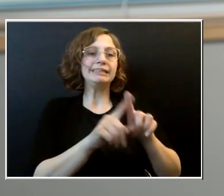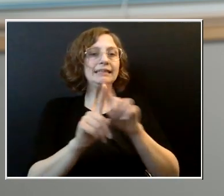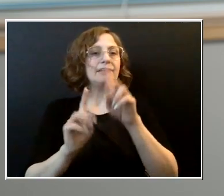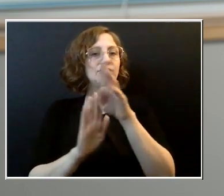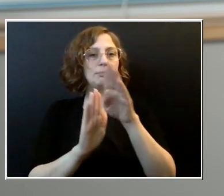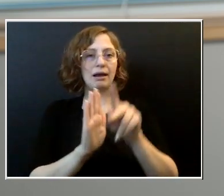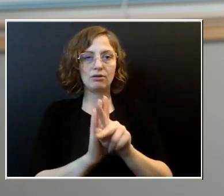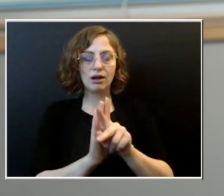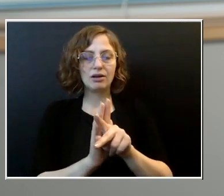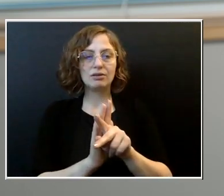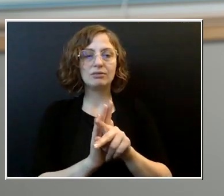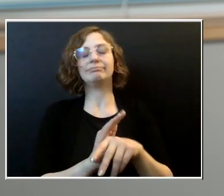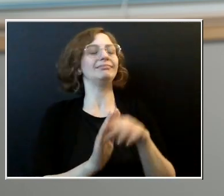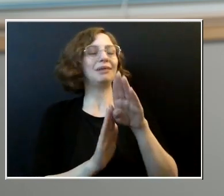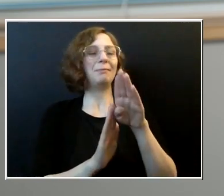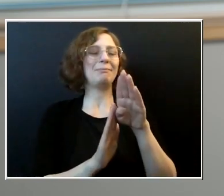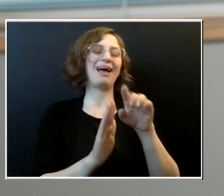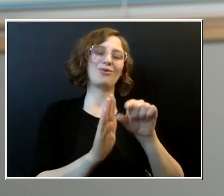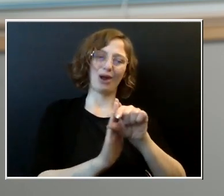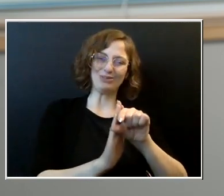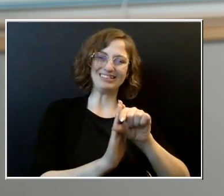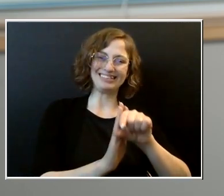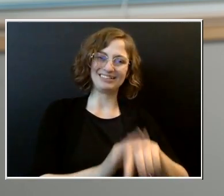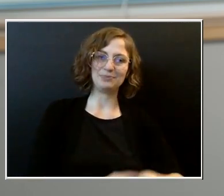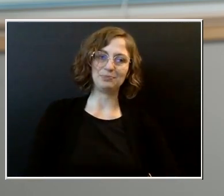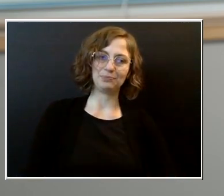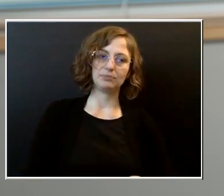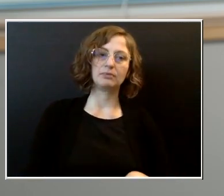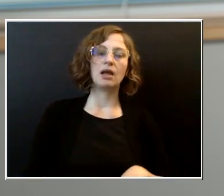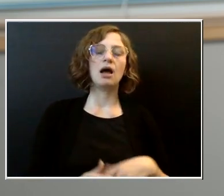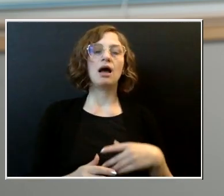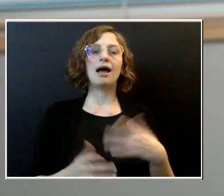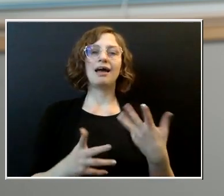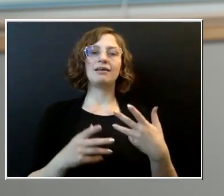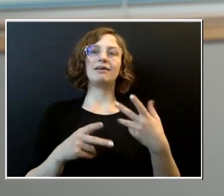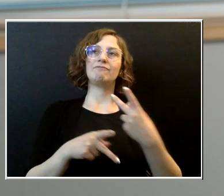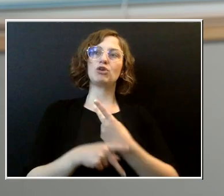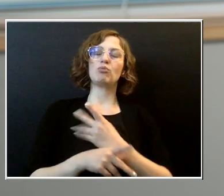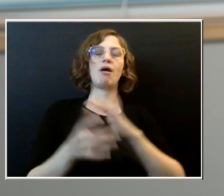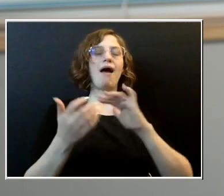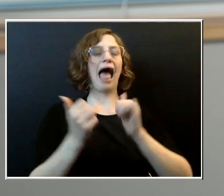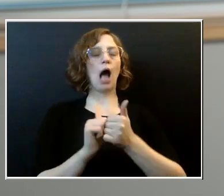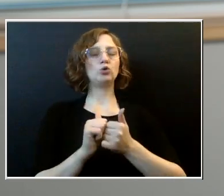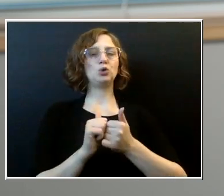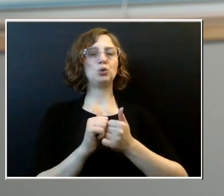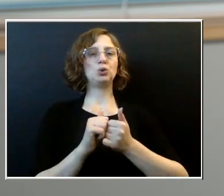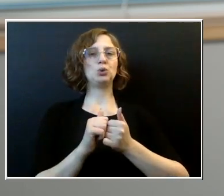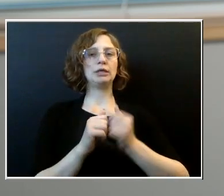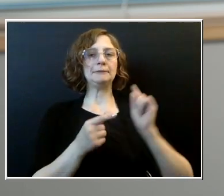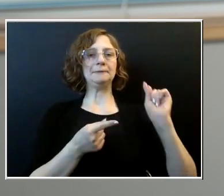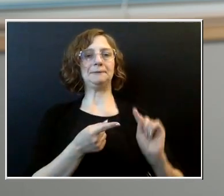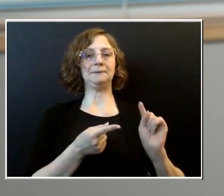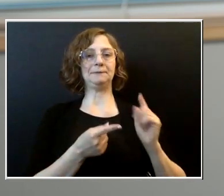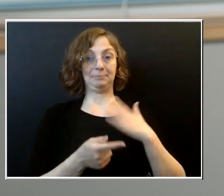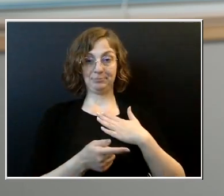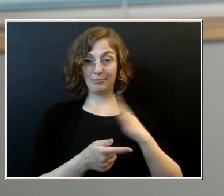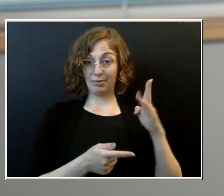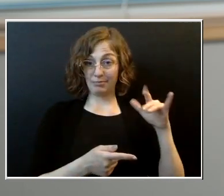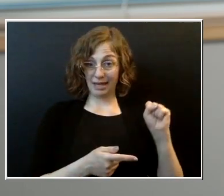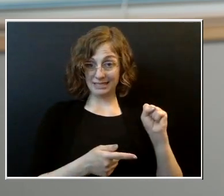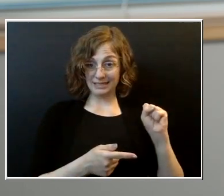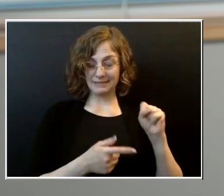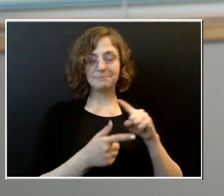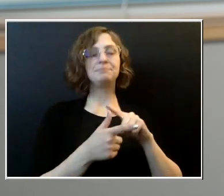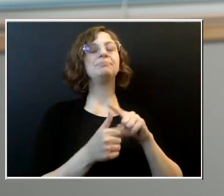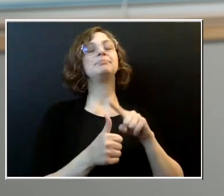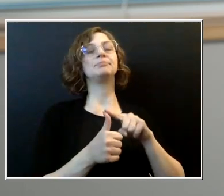out ways to minimize your own biases, right, as individuals. Two, as a physician,